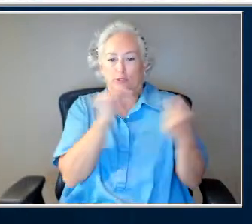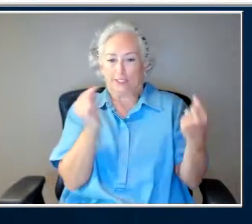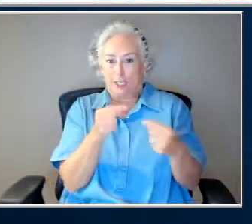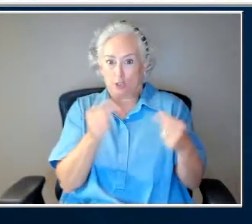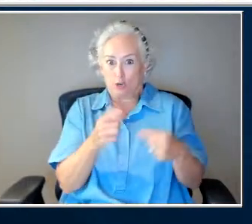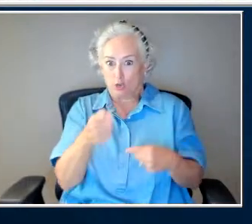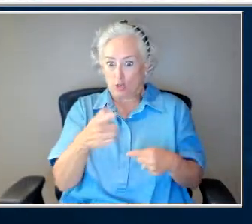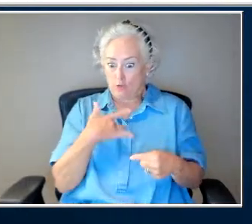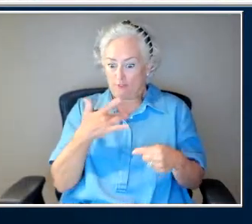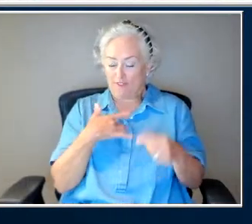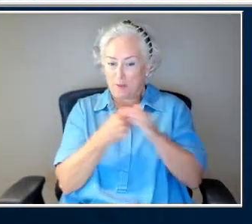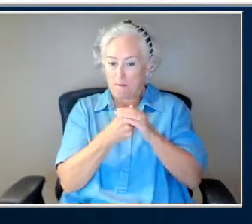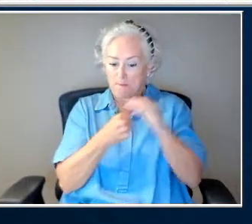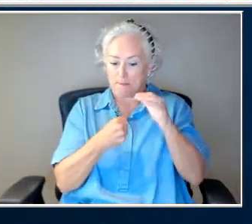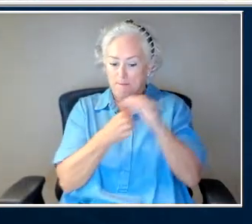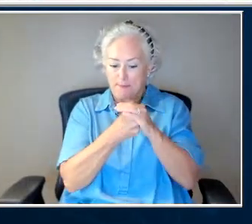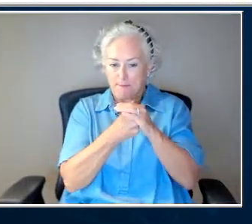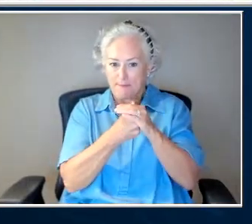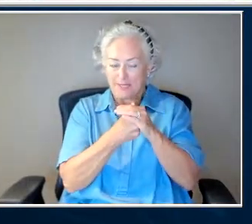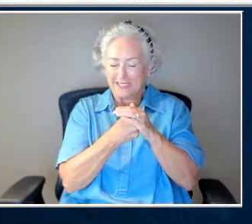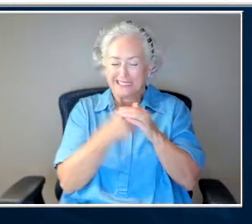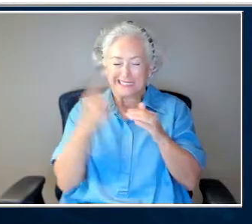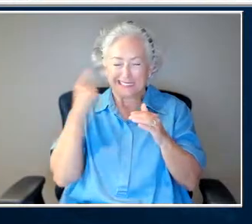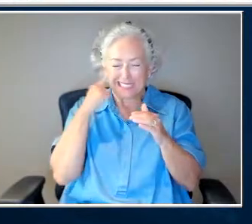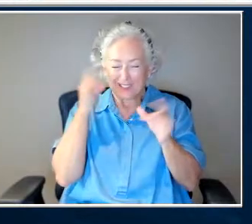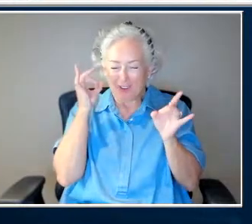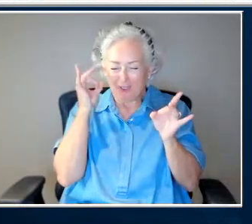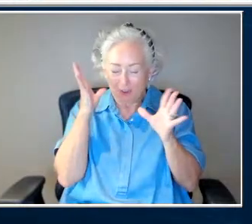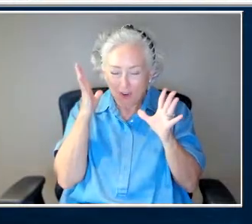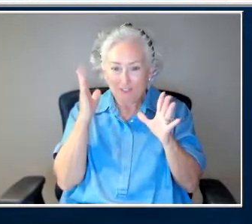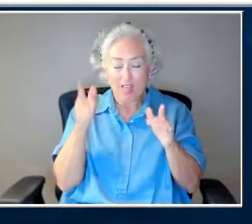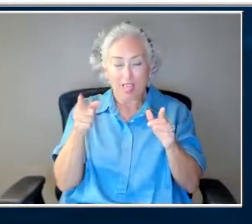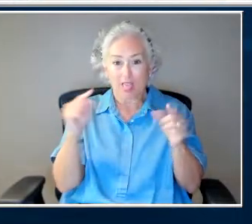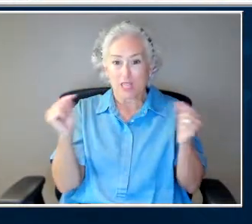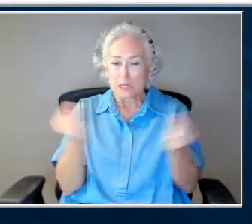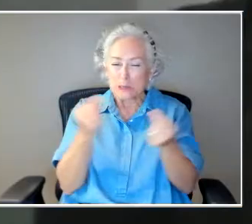which sounds ghastly. Did it hurt all the time after that?